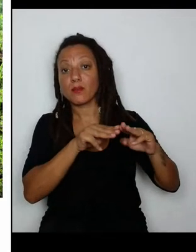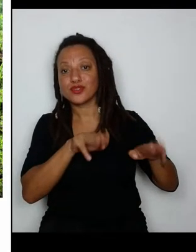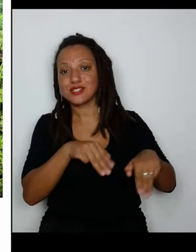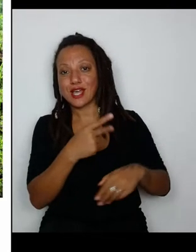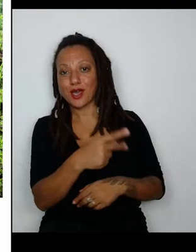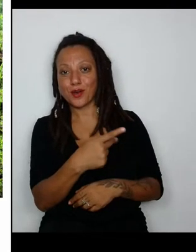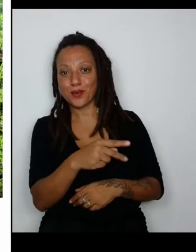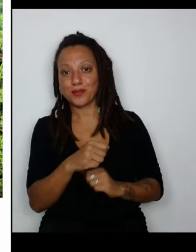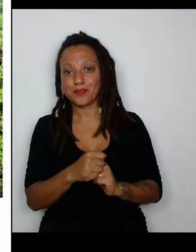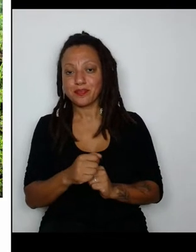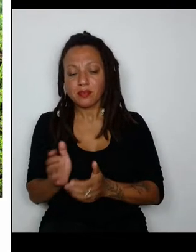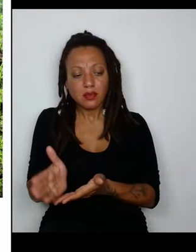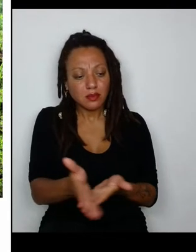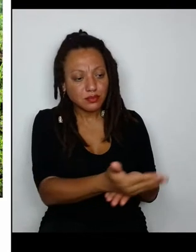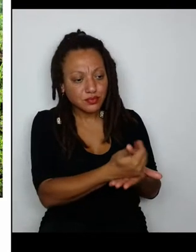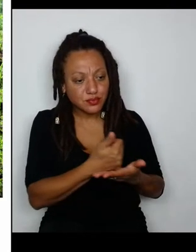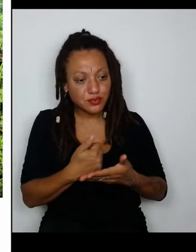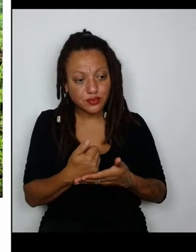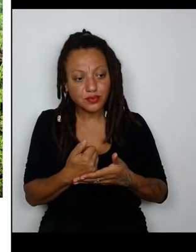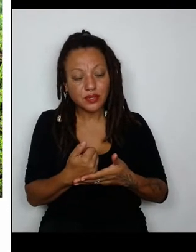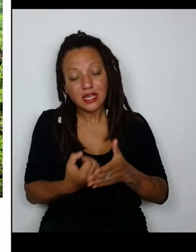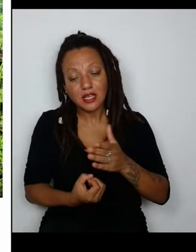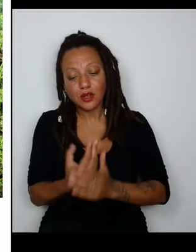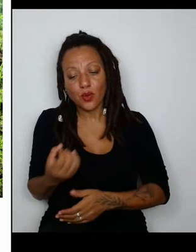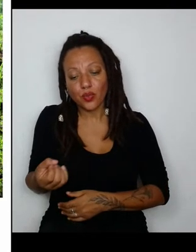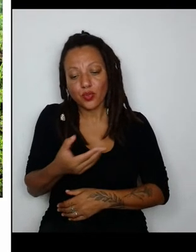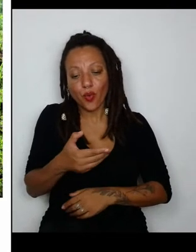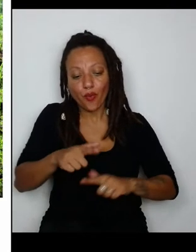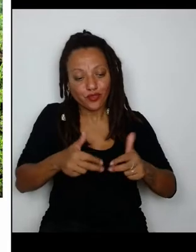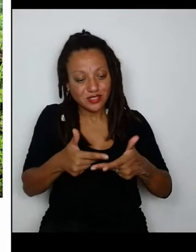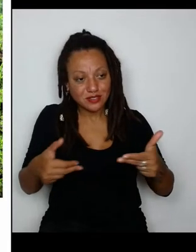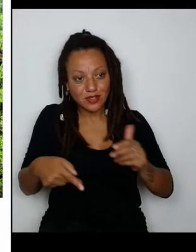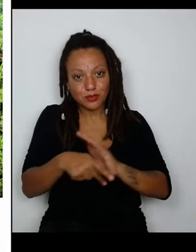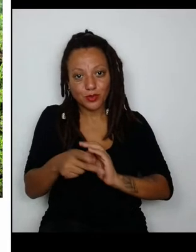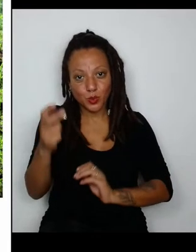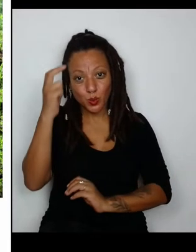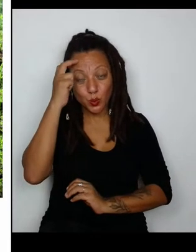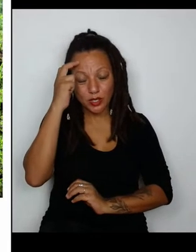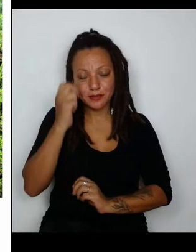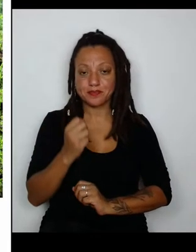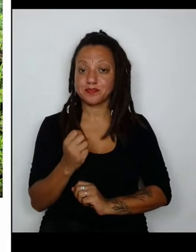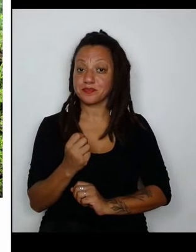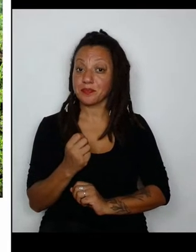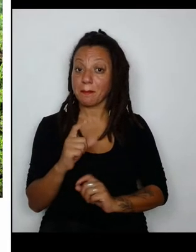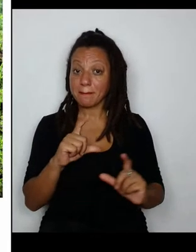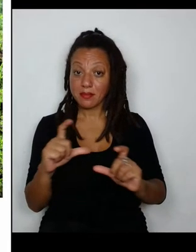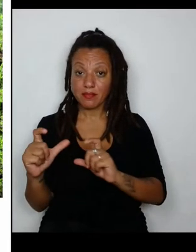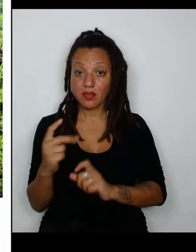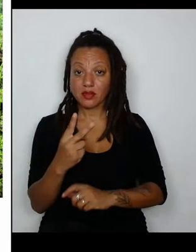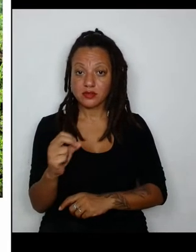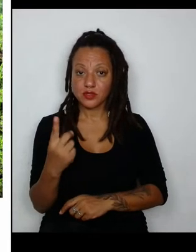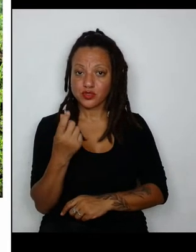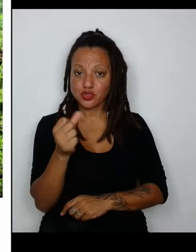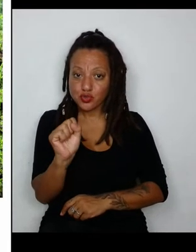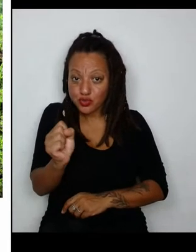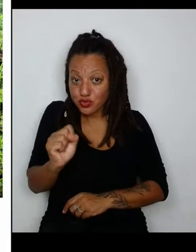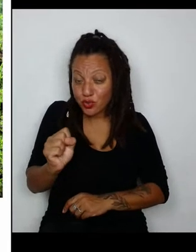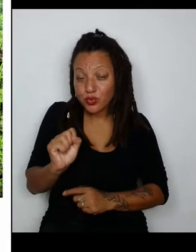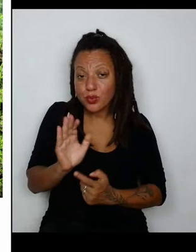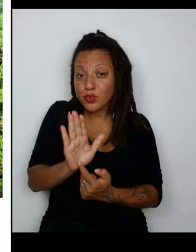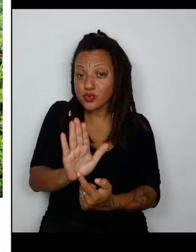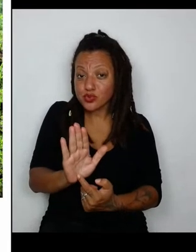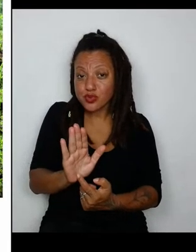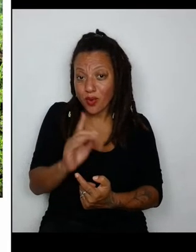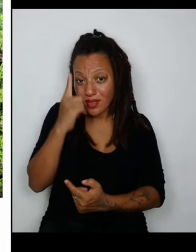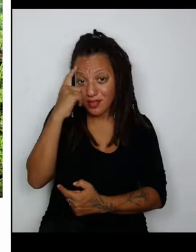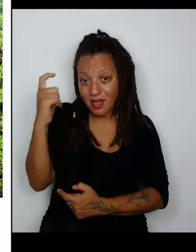2018 essay drew on denning's ideas to consider how we might begin to grapple with gauguin as both colonial legacy and